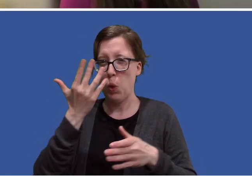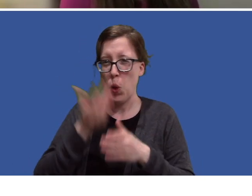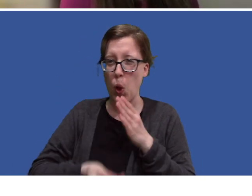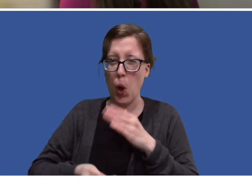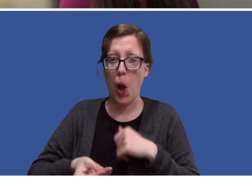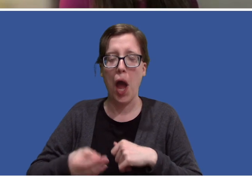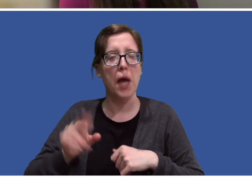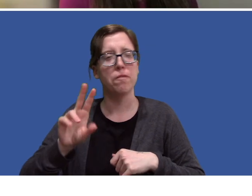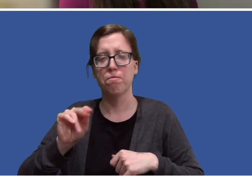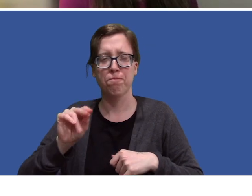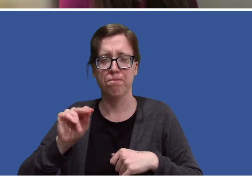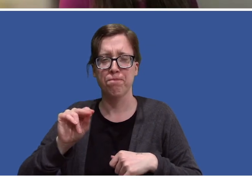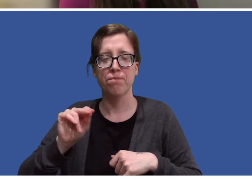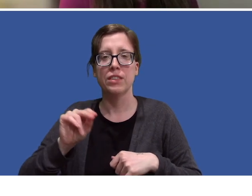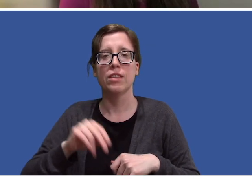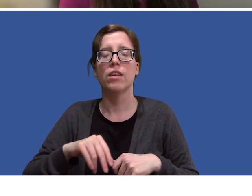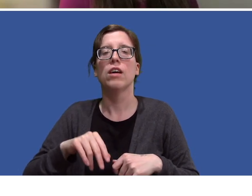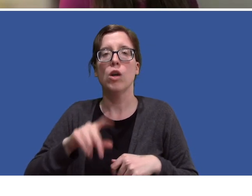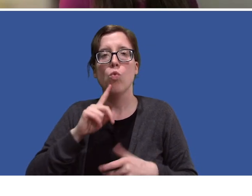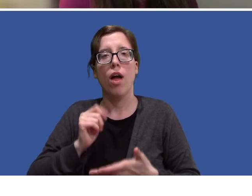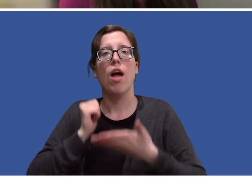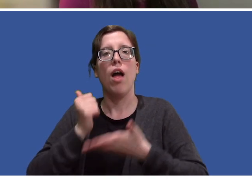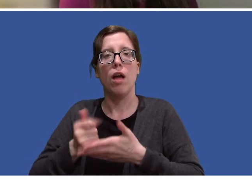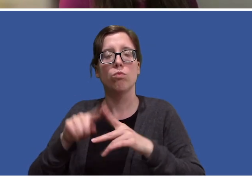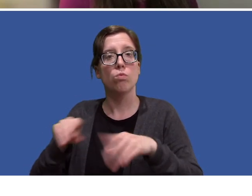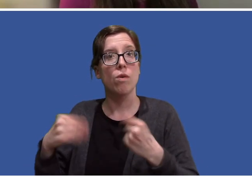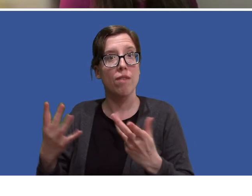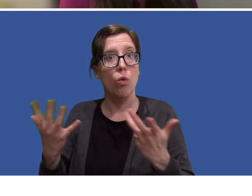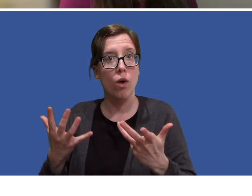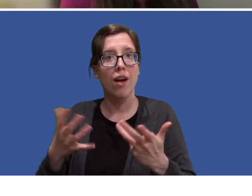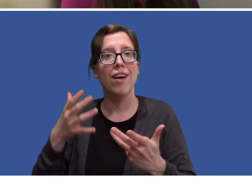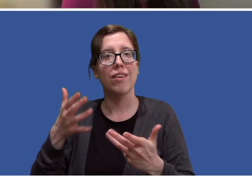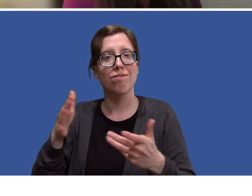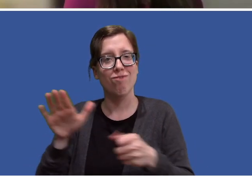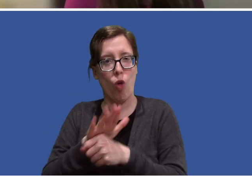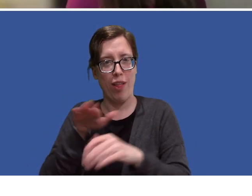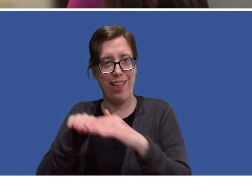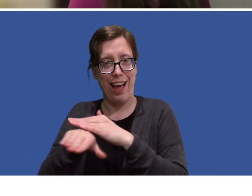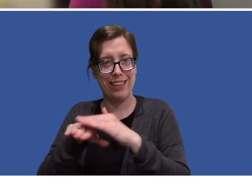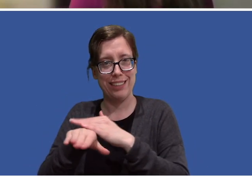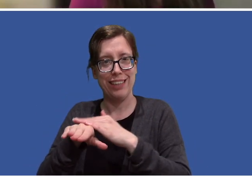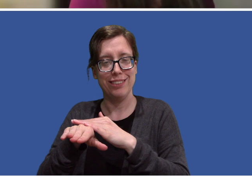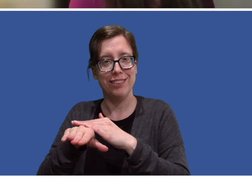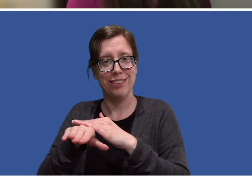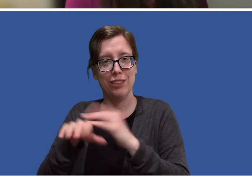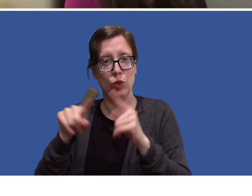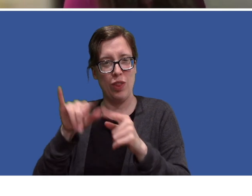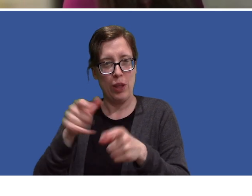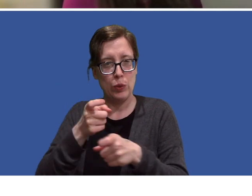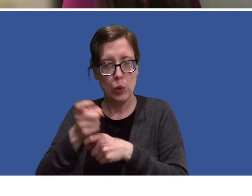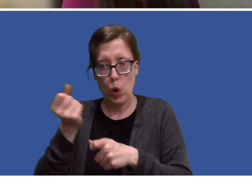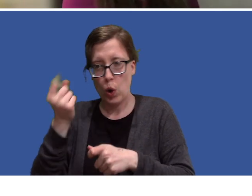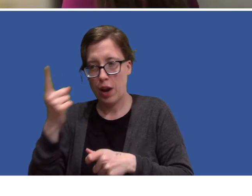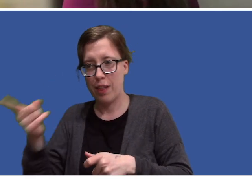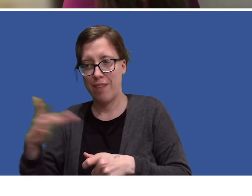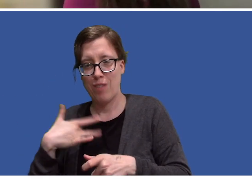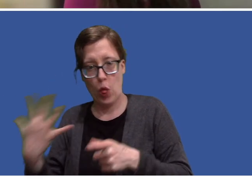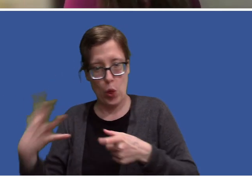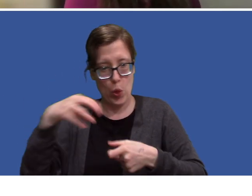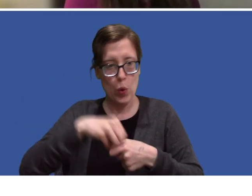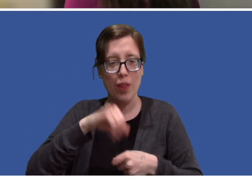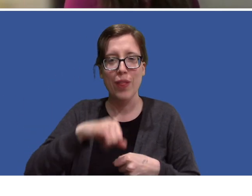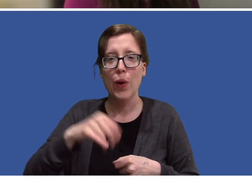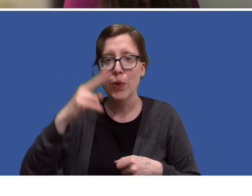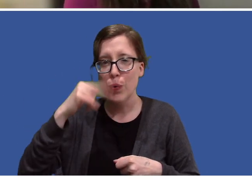provide that access, and it helps them to feel included in the humor and in the joke, and it helps them to expand their